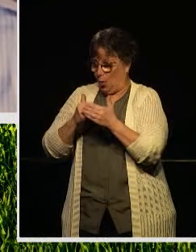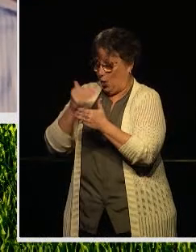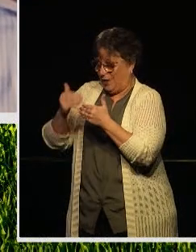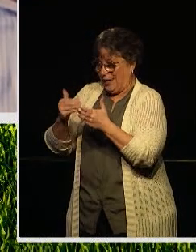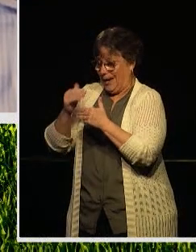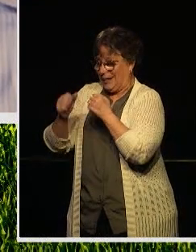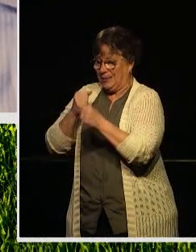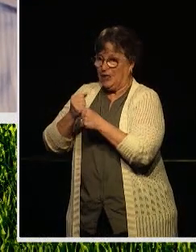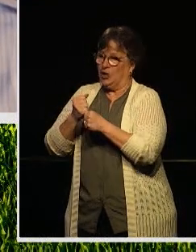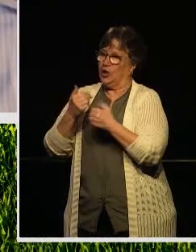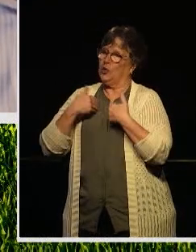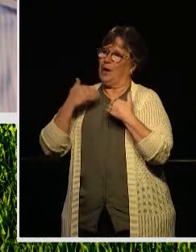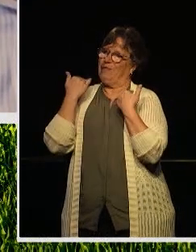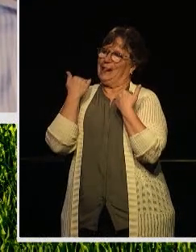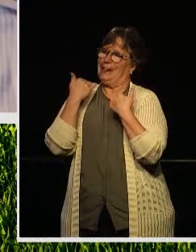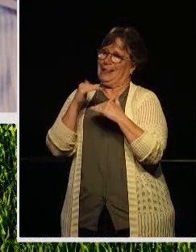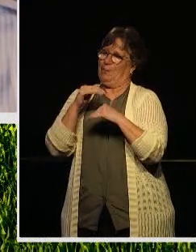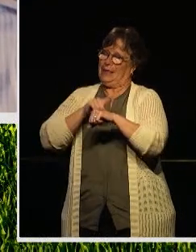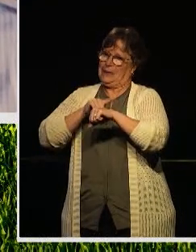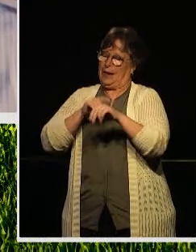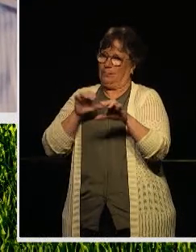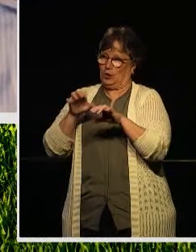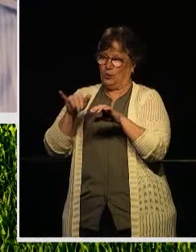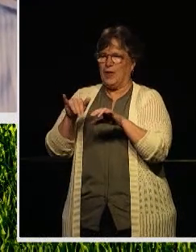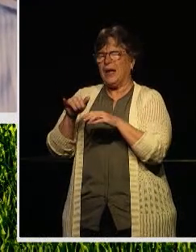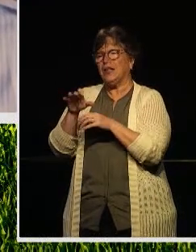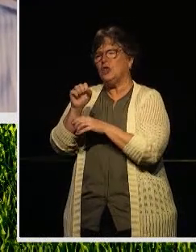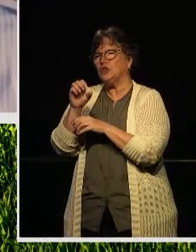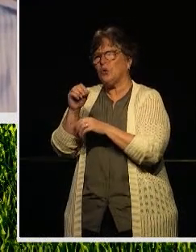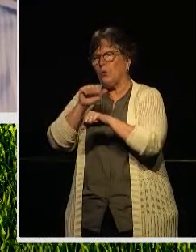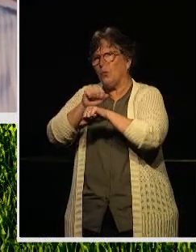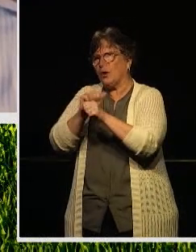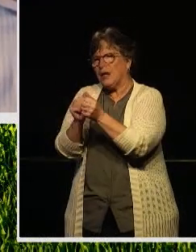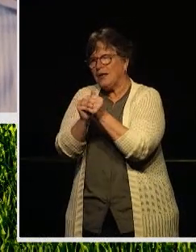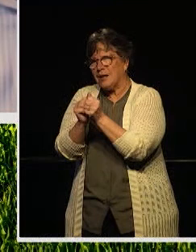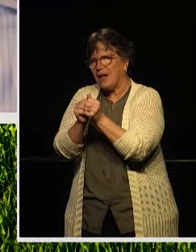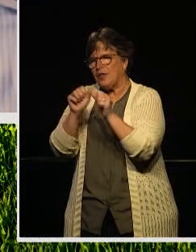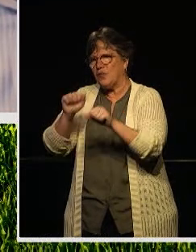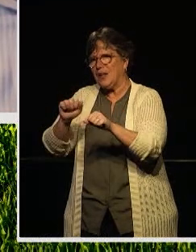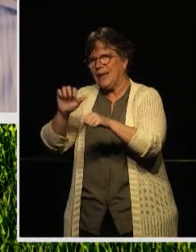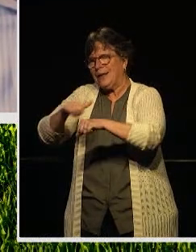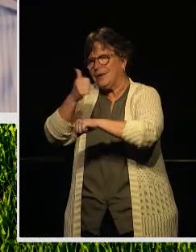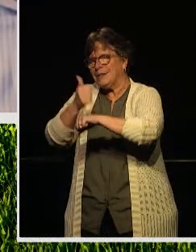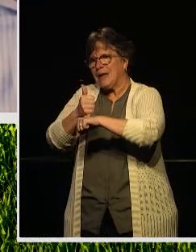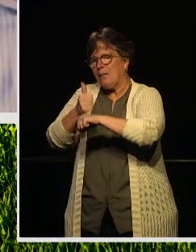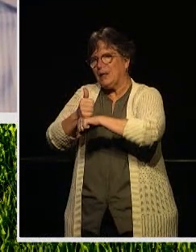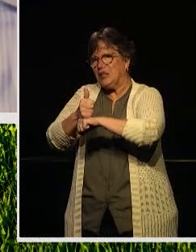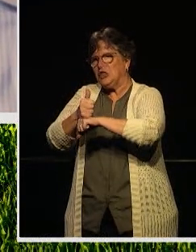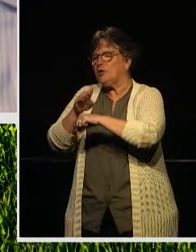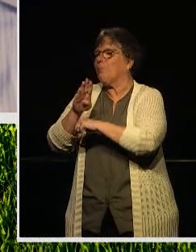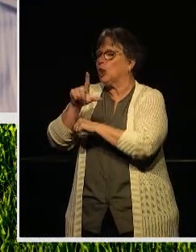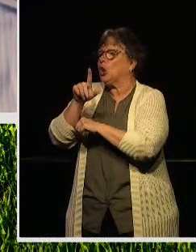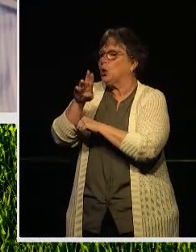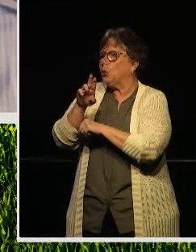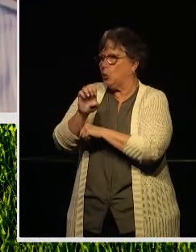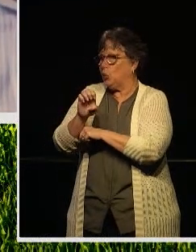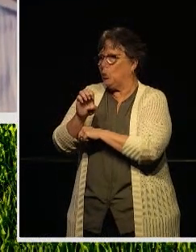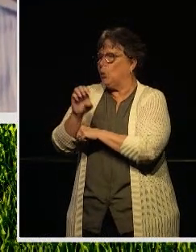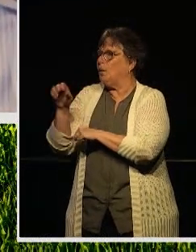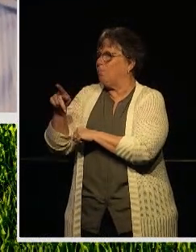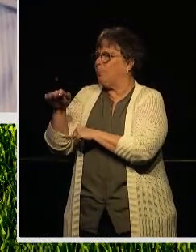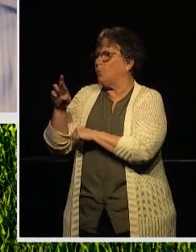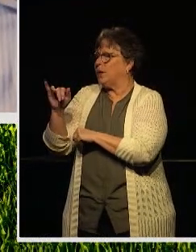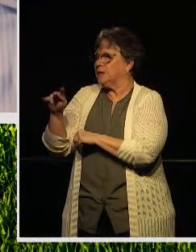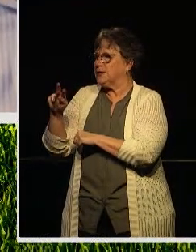that. So I think collaborations that can help establish those blueprints, I think that would go a long way. And this can